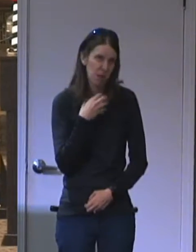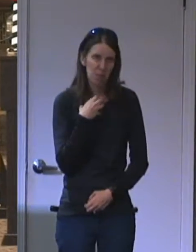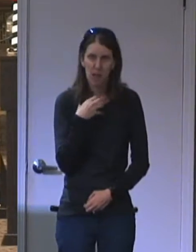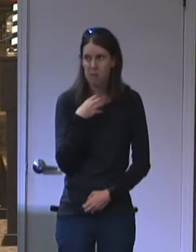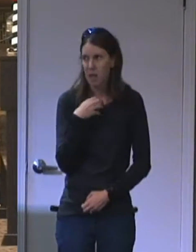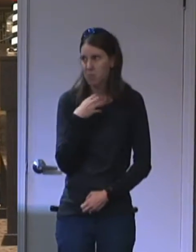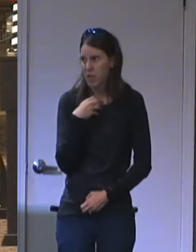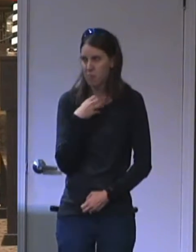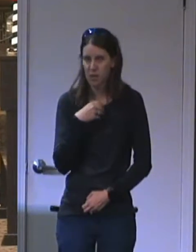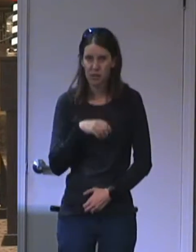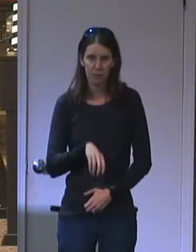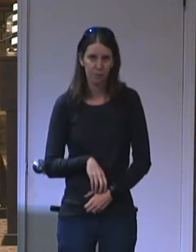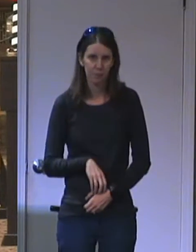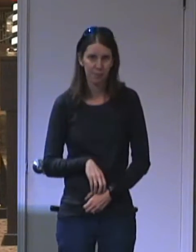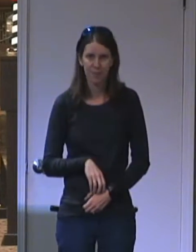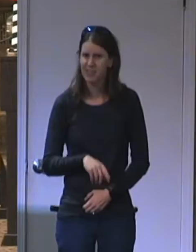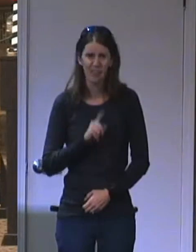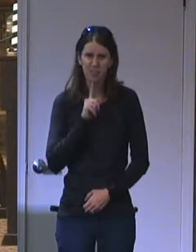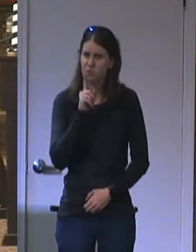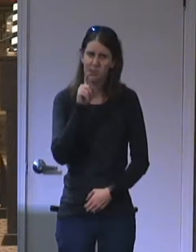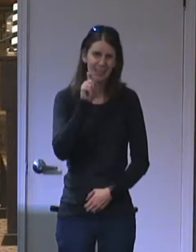that aren't really needs.